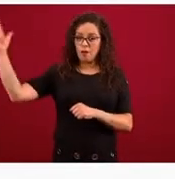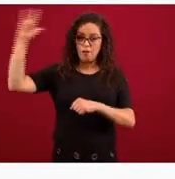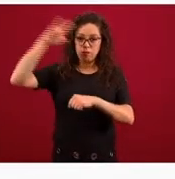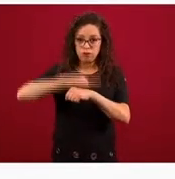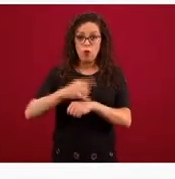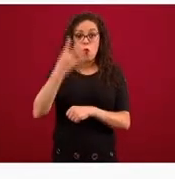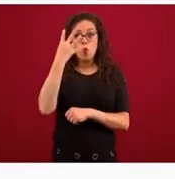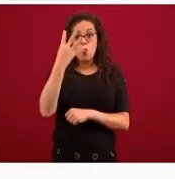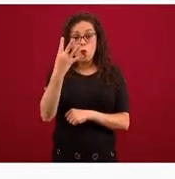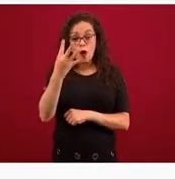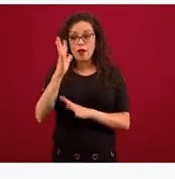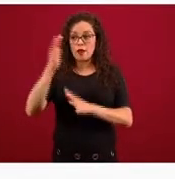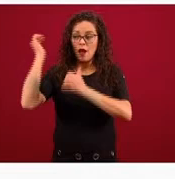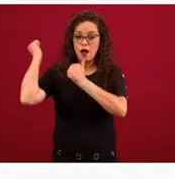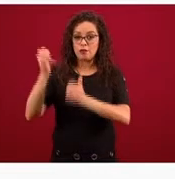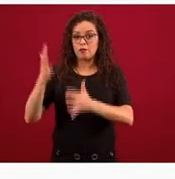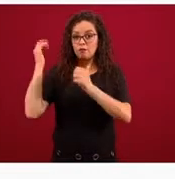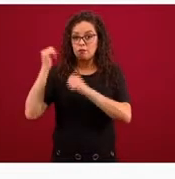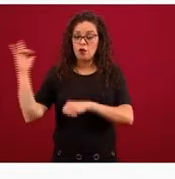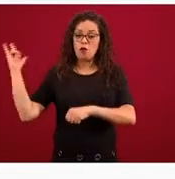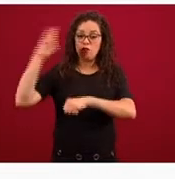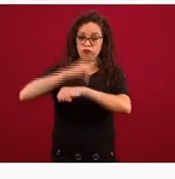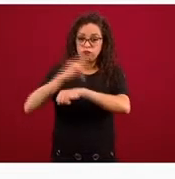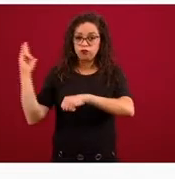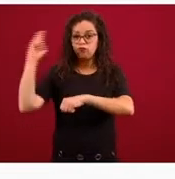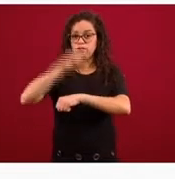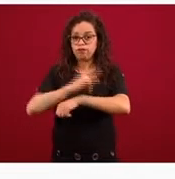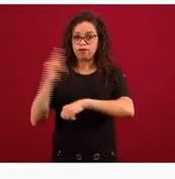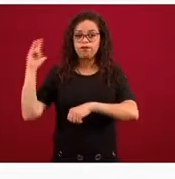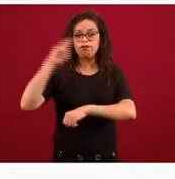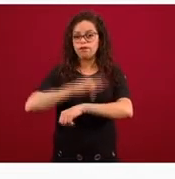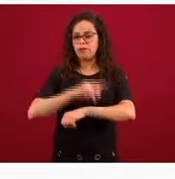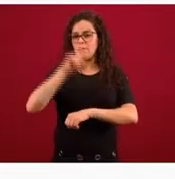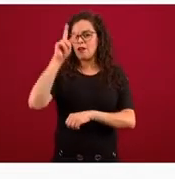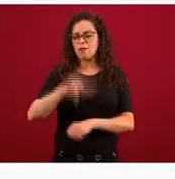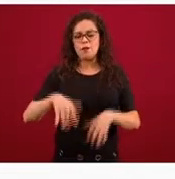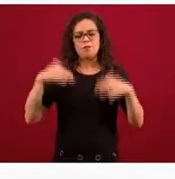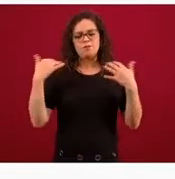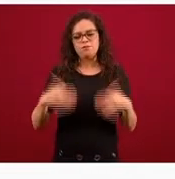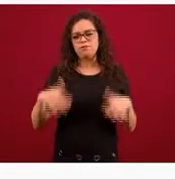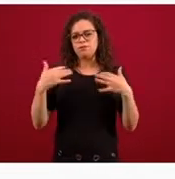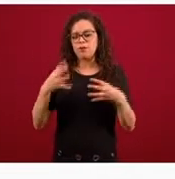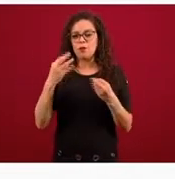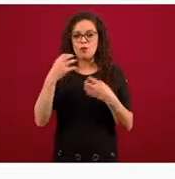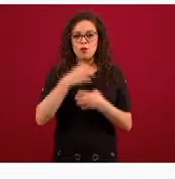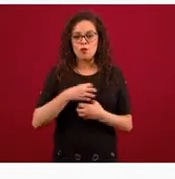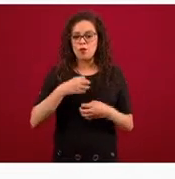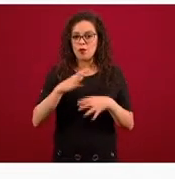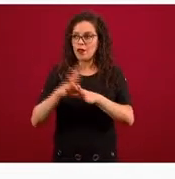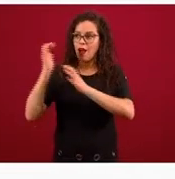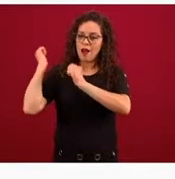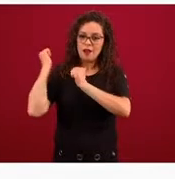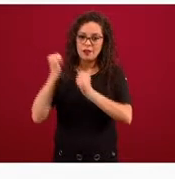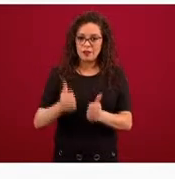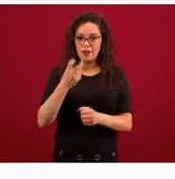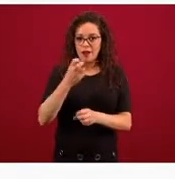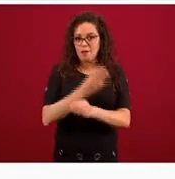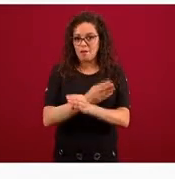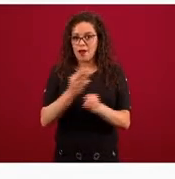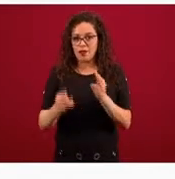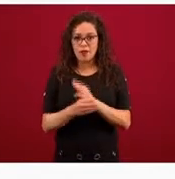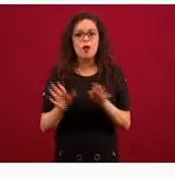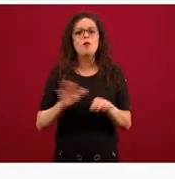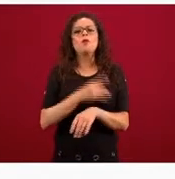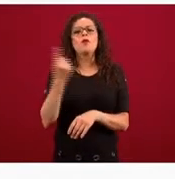flights. Now, we've been so excited about getting this protective equipment because this is going to guarantee, without